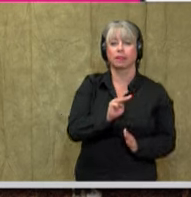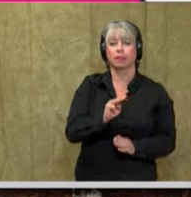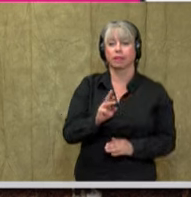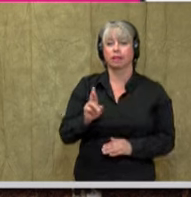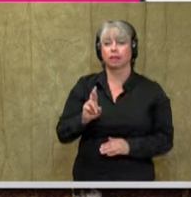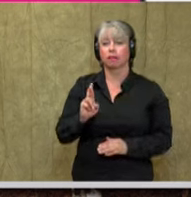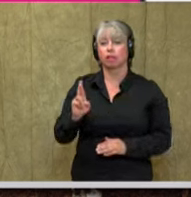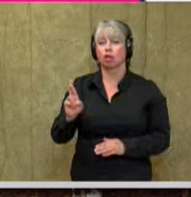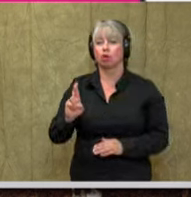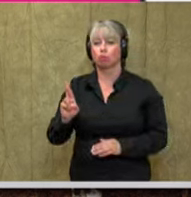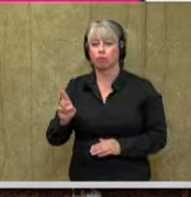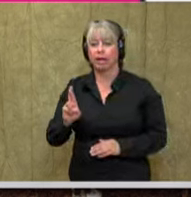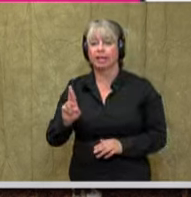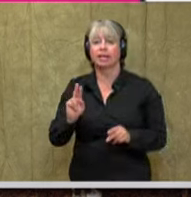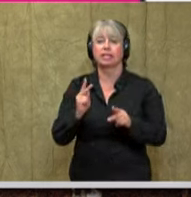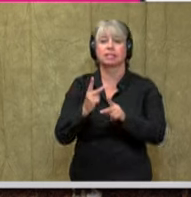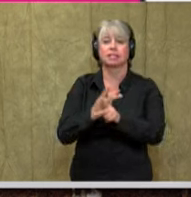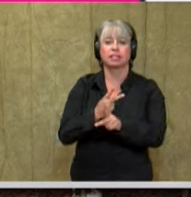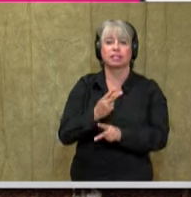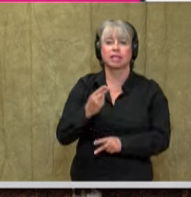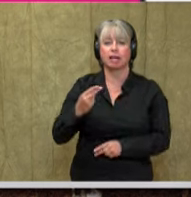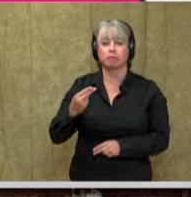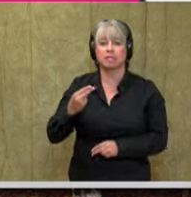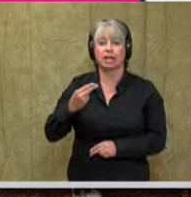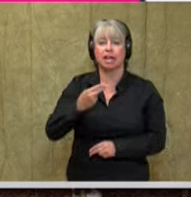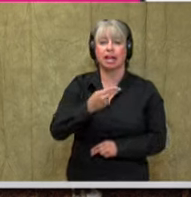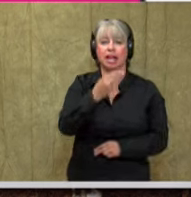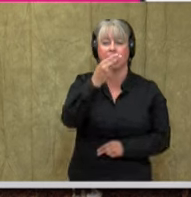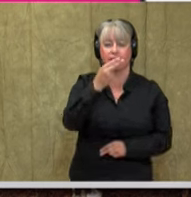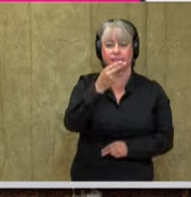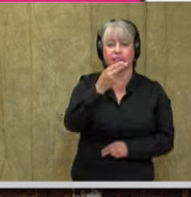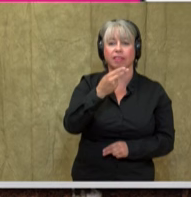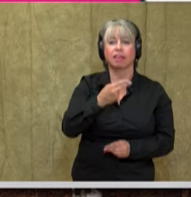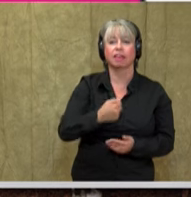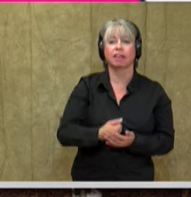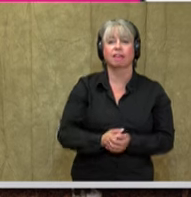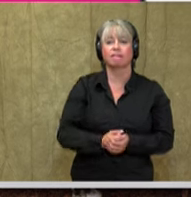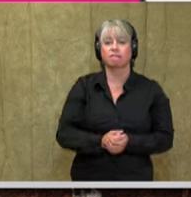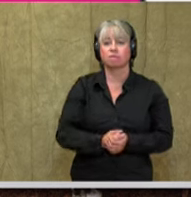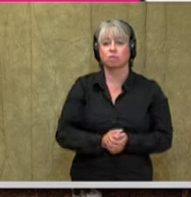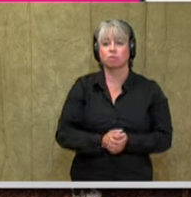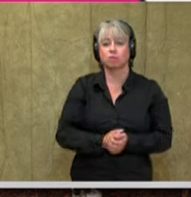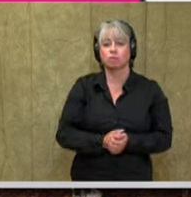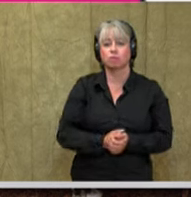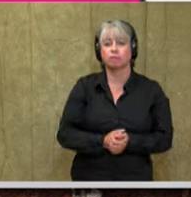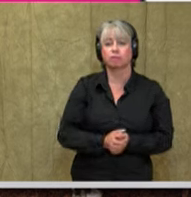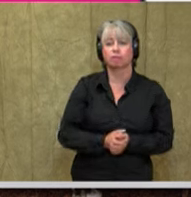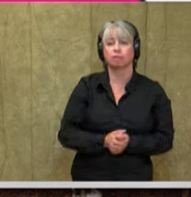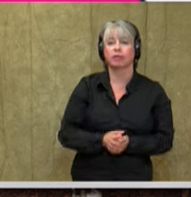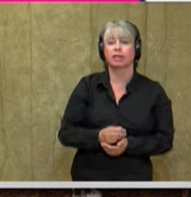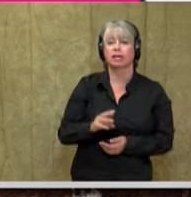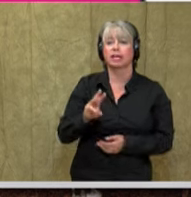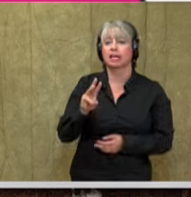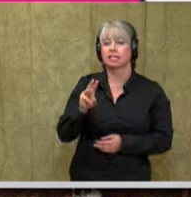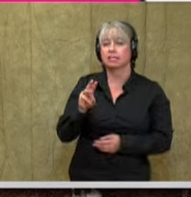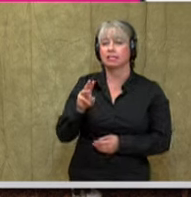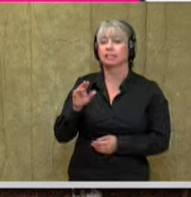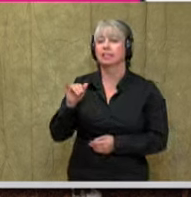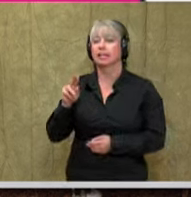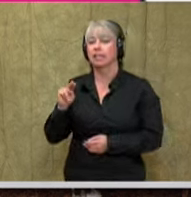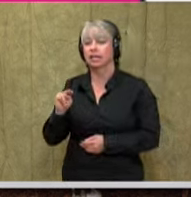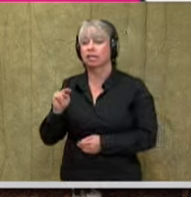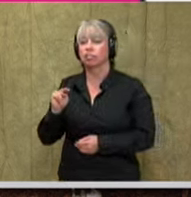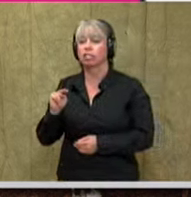radius times our height, so 4 inches squared times 4 inches is 16 inches cubed, and the reason